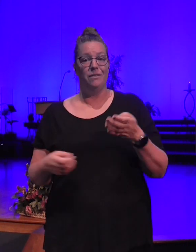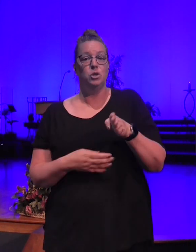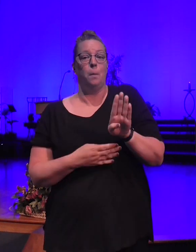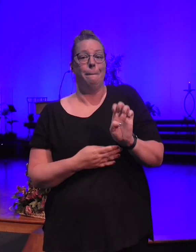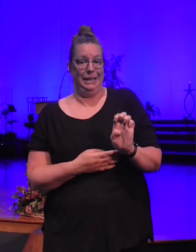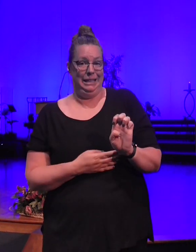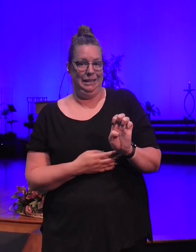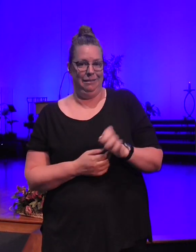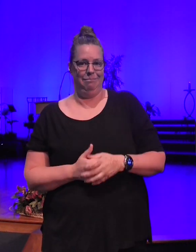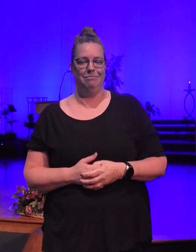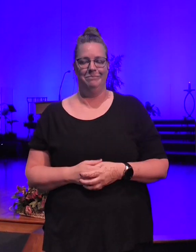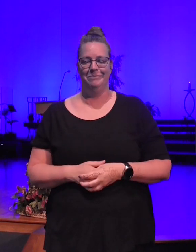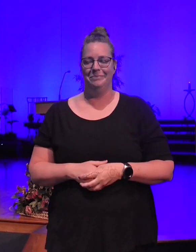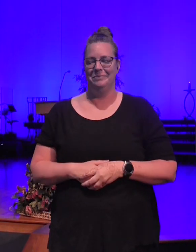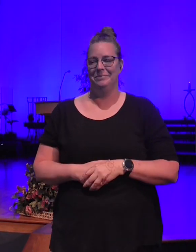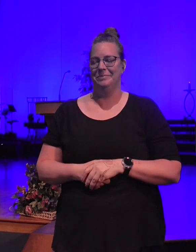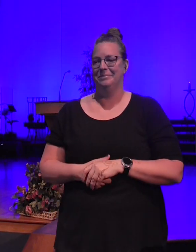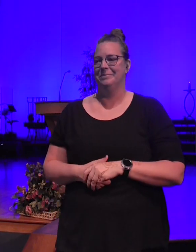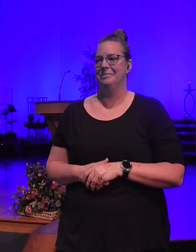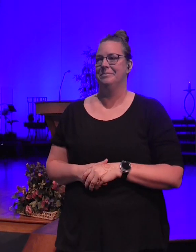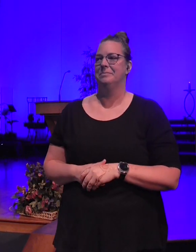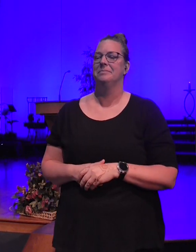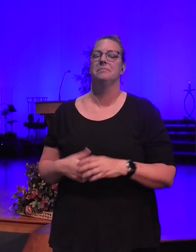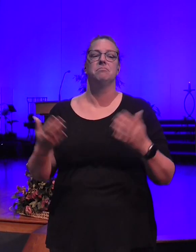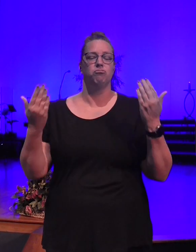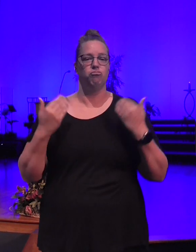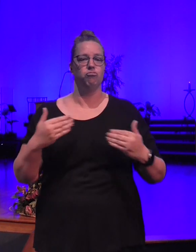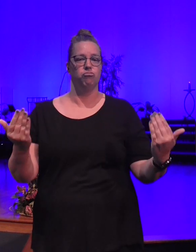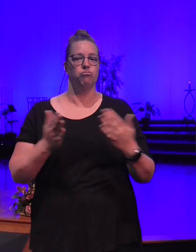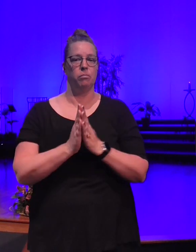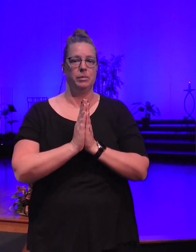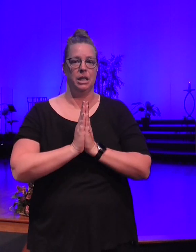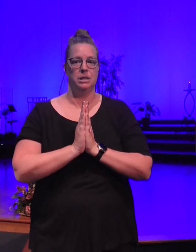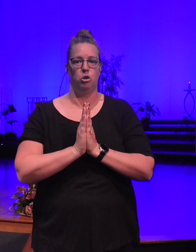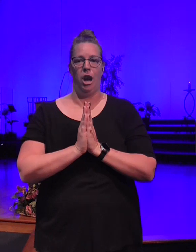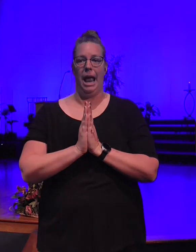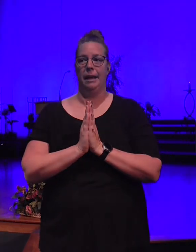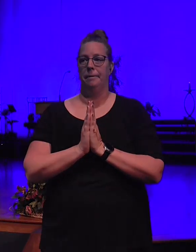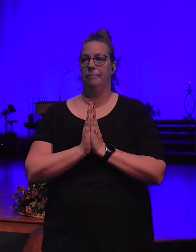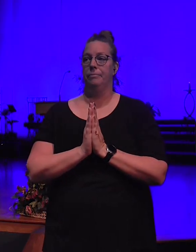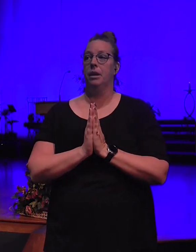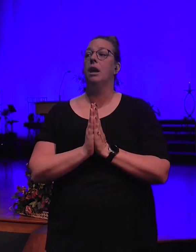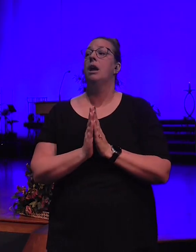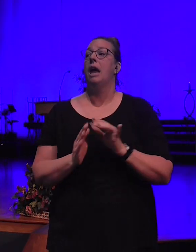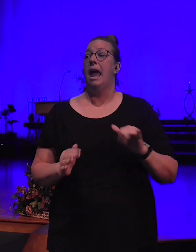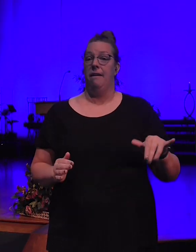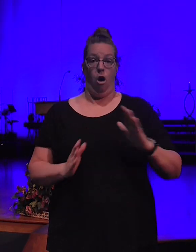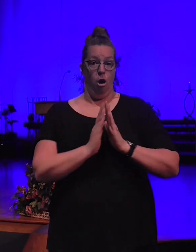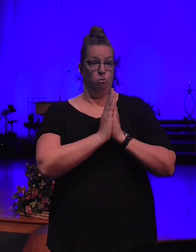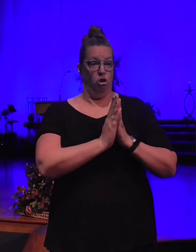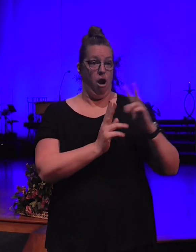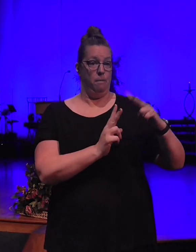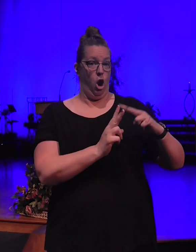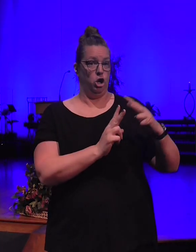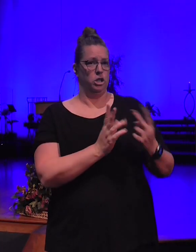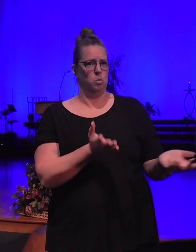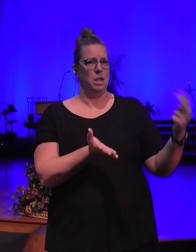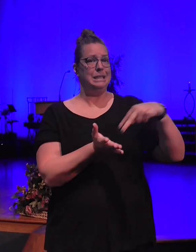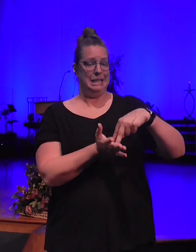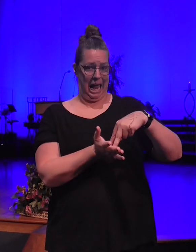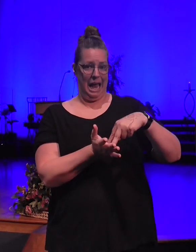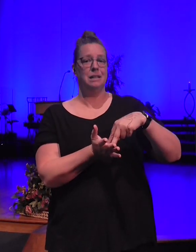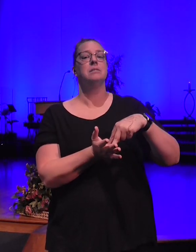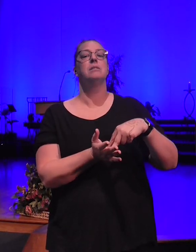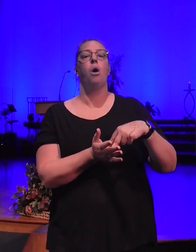to be it. Let's pray. And if our practitioners would stand up and hold prayer